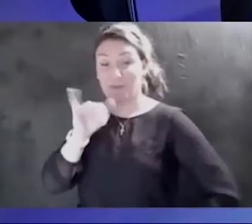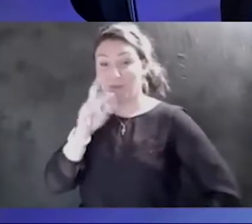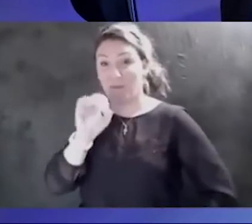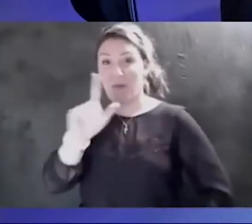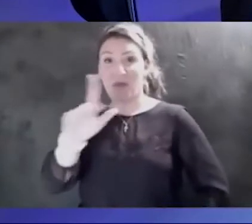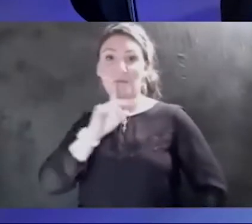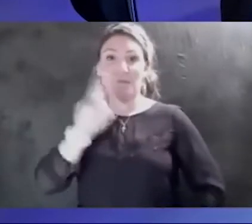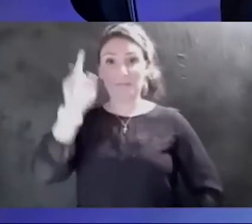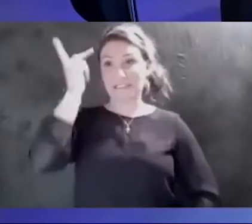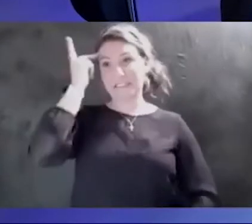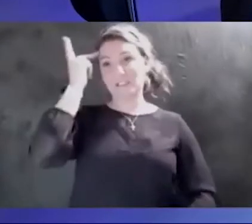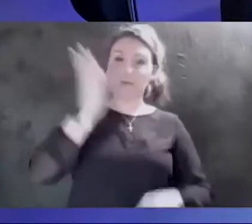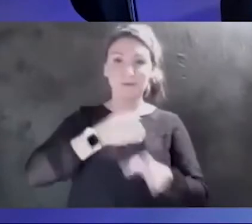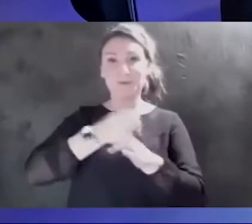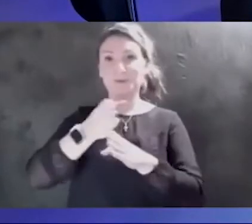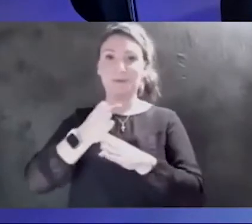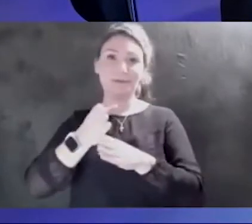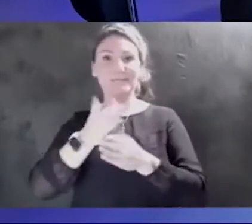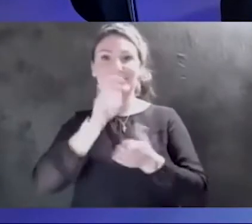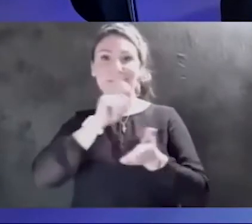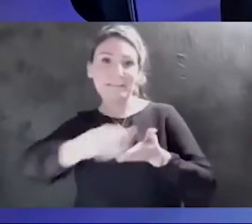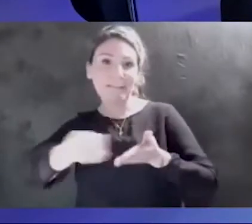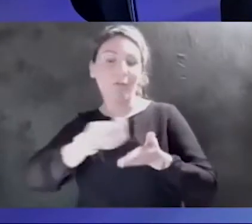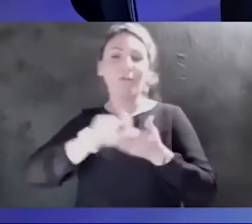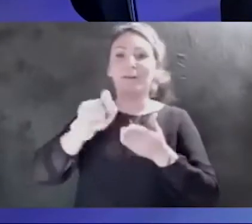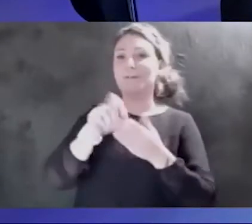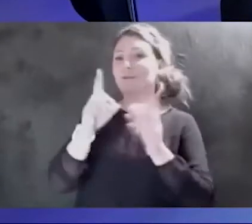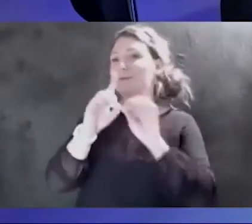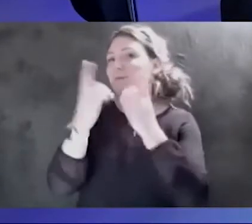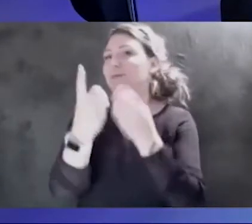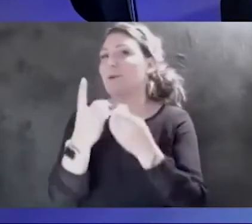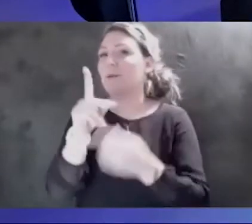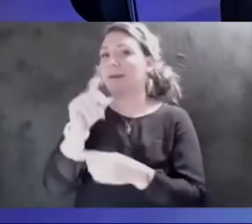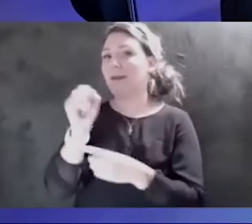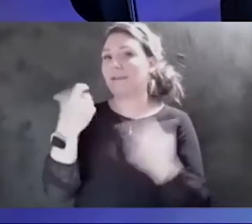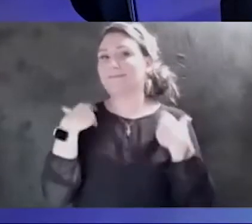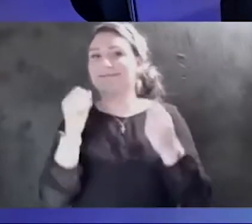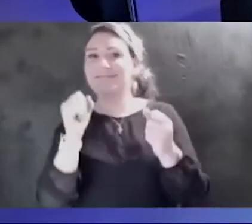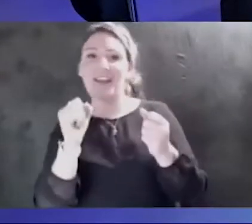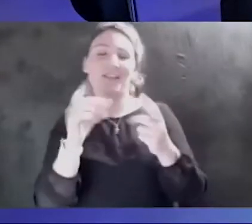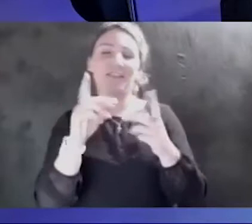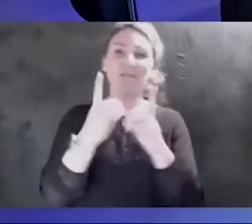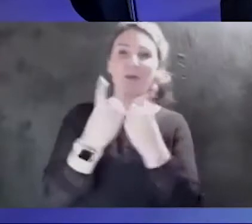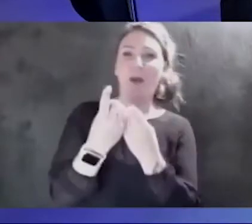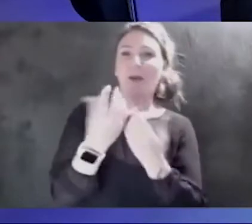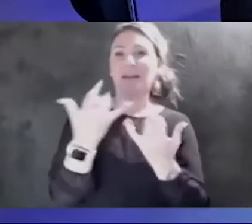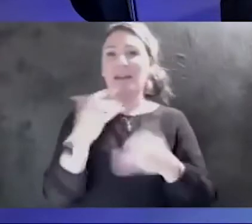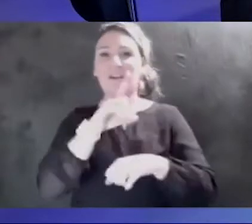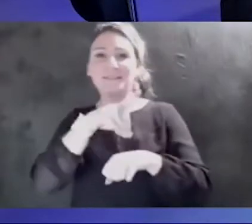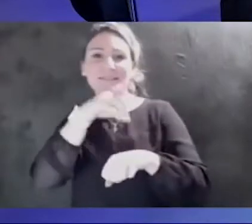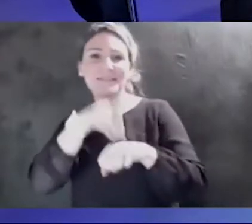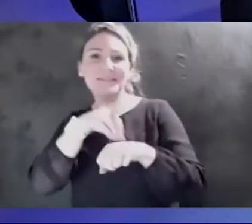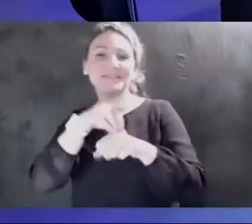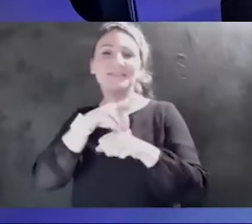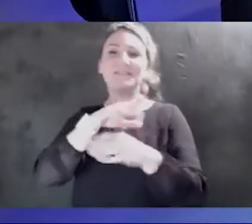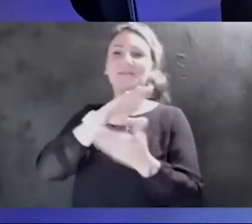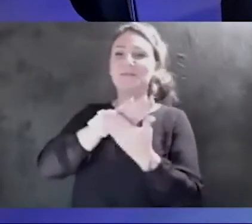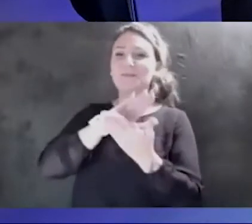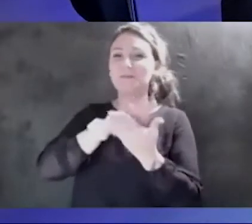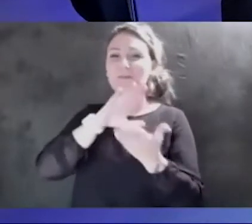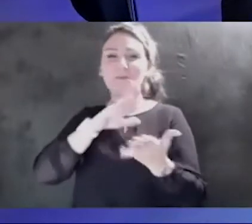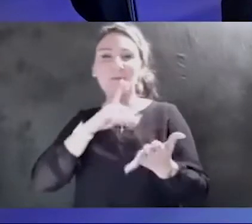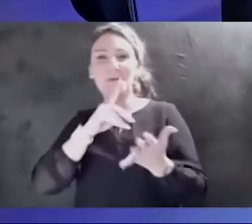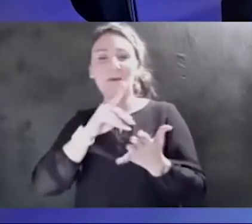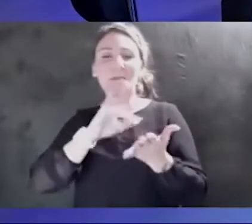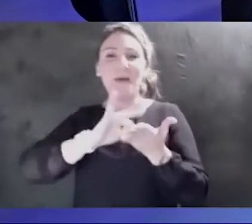Secretary of Kansas Department of Health and Environment, and now a Dean of the School of Medicine in Salina. talk to us a little bit about